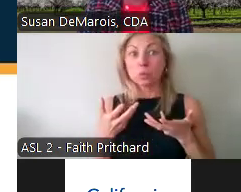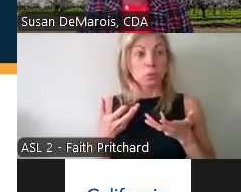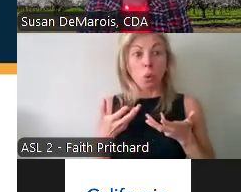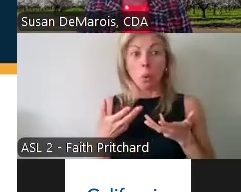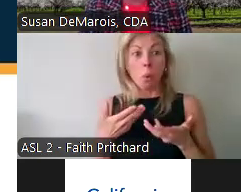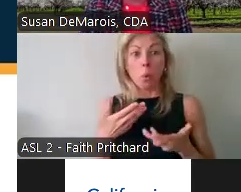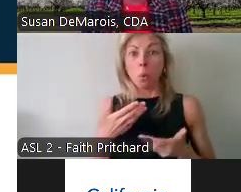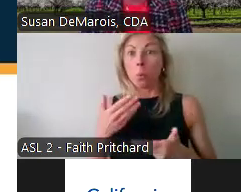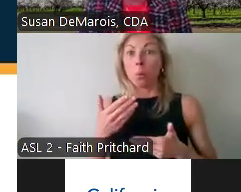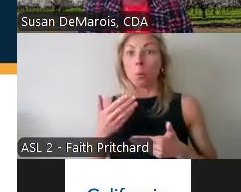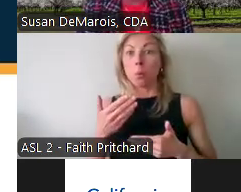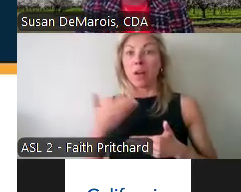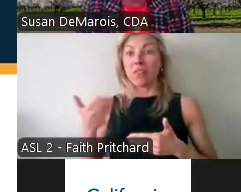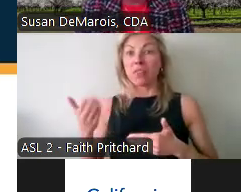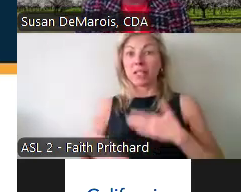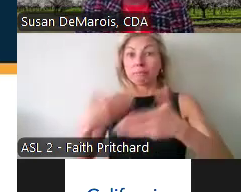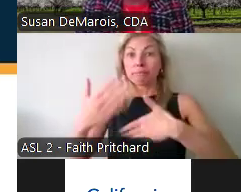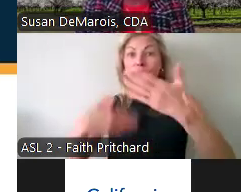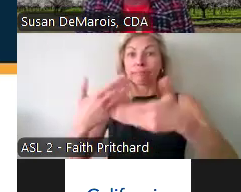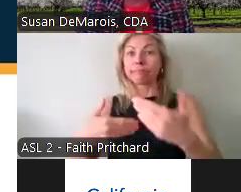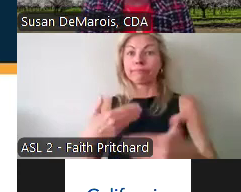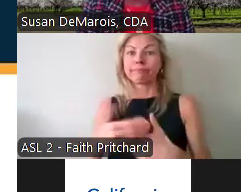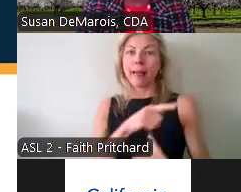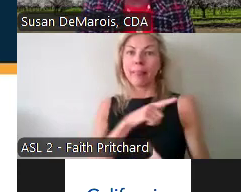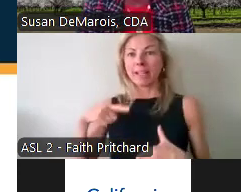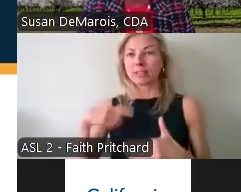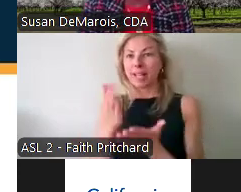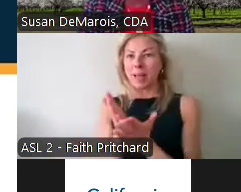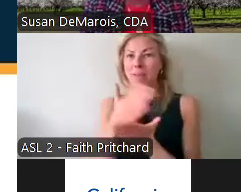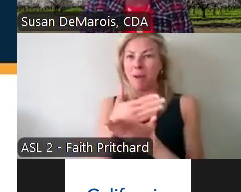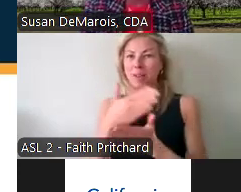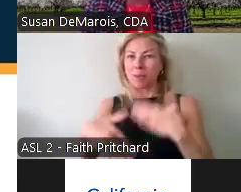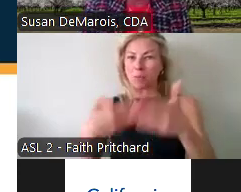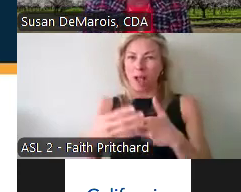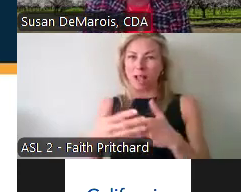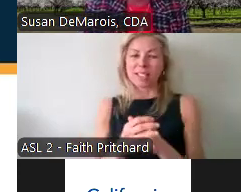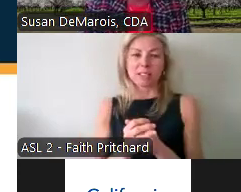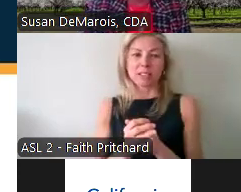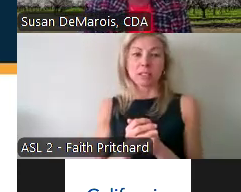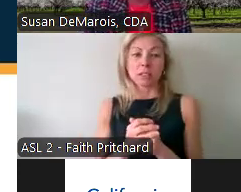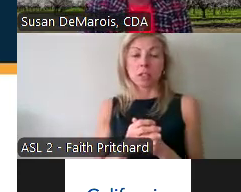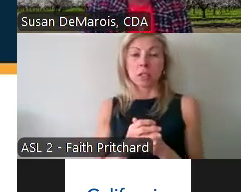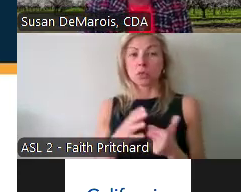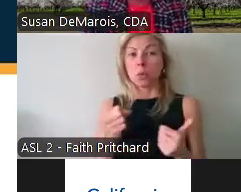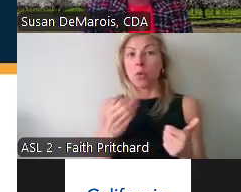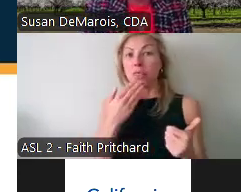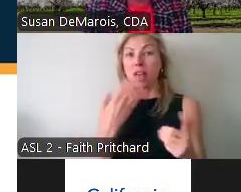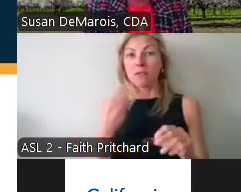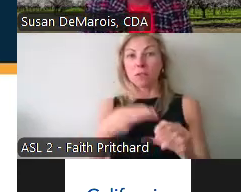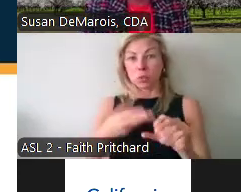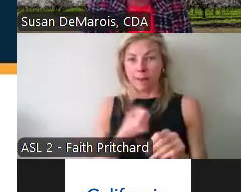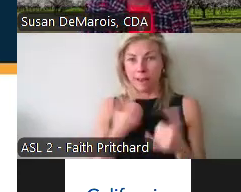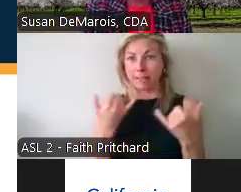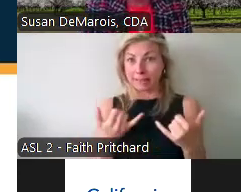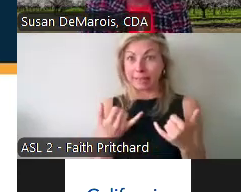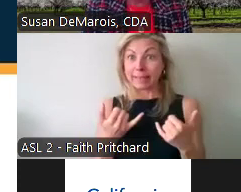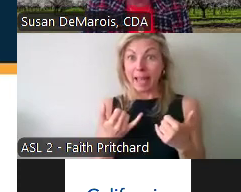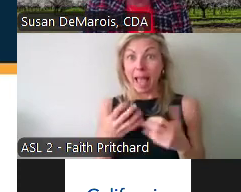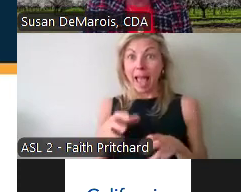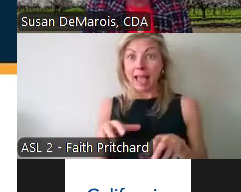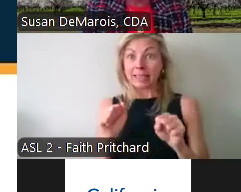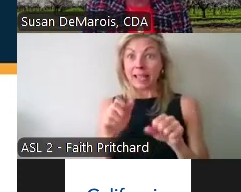through the legislative and budget process. And we appreciate all of you joining us today and taking the time to